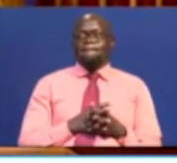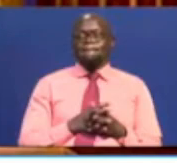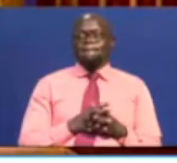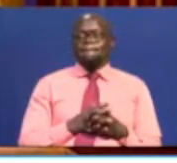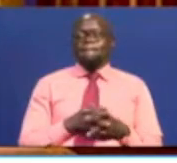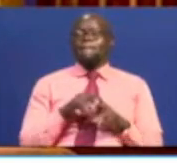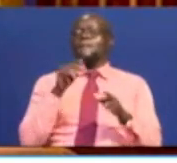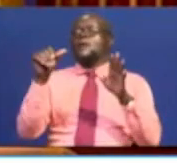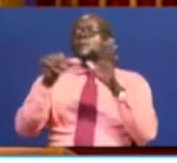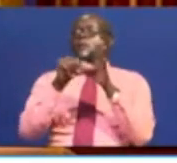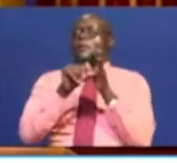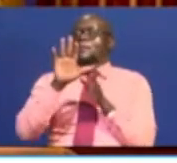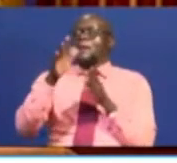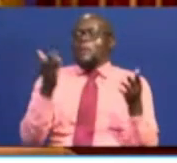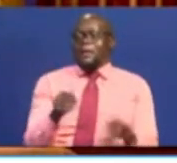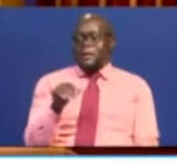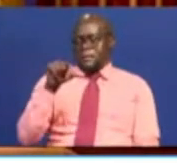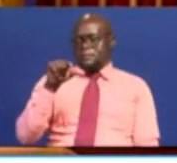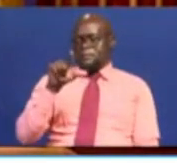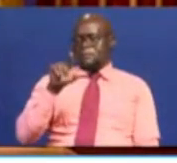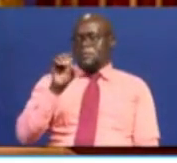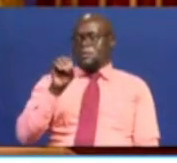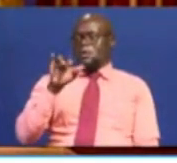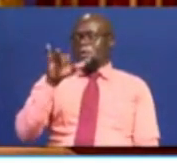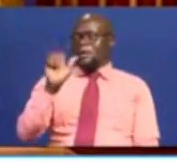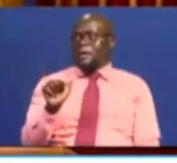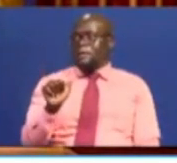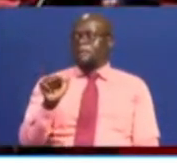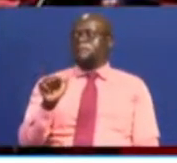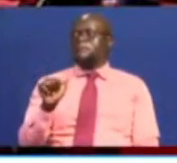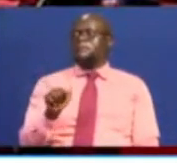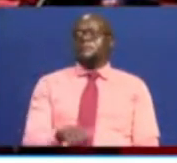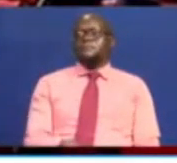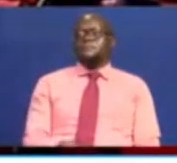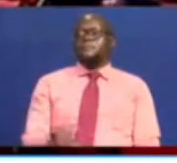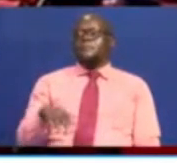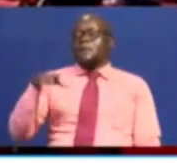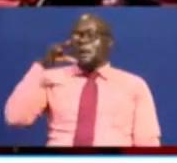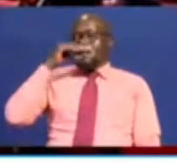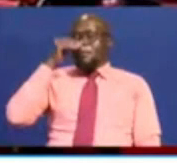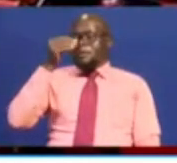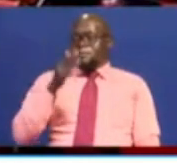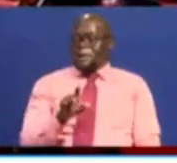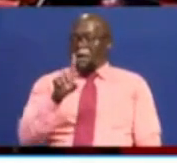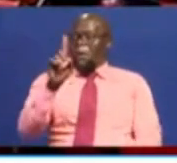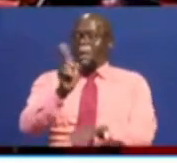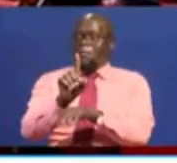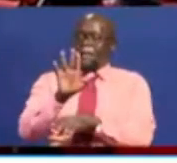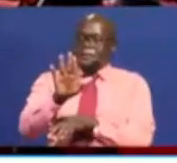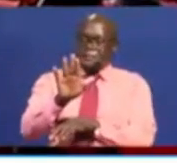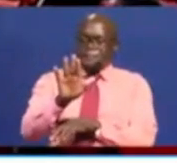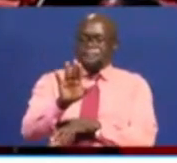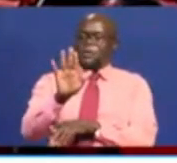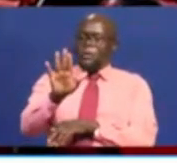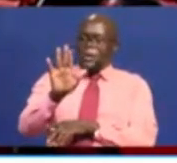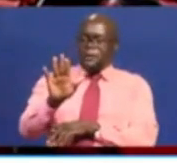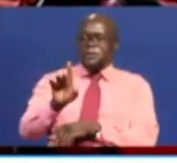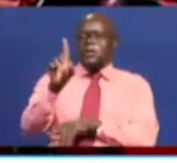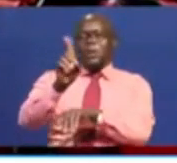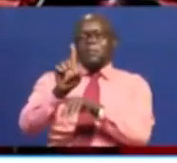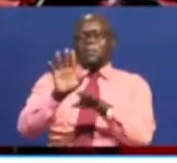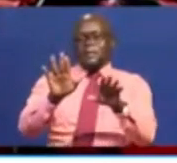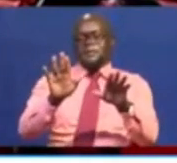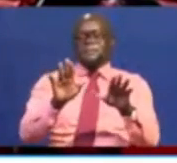Gloria, what is your point of order? But senators, Mr. I will Speaker, not. Mr. One Speaker. Moment, Gloria. Gloria, one